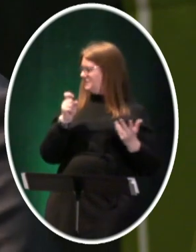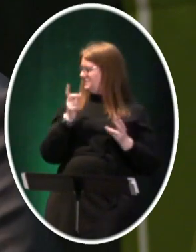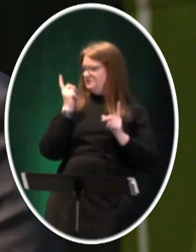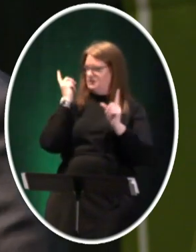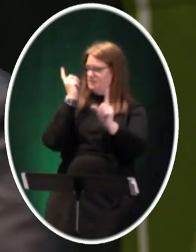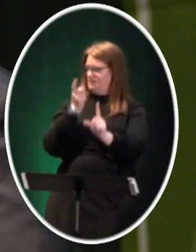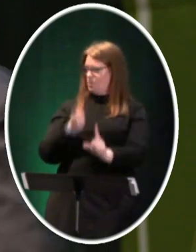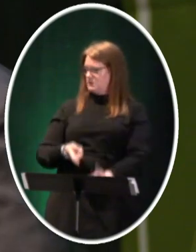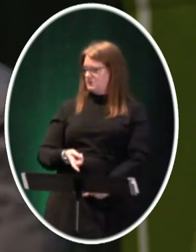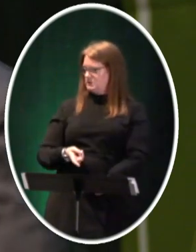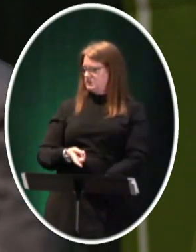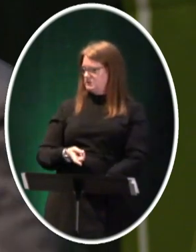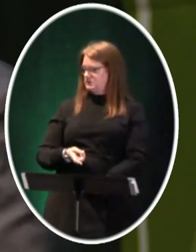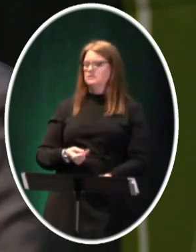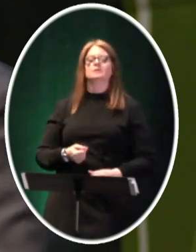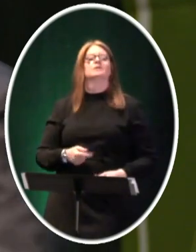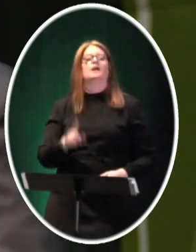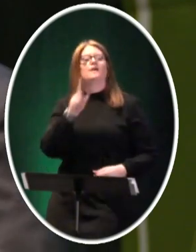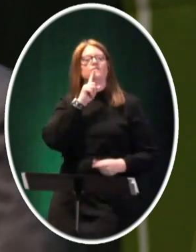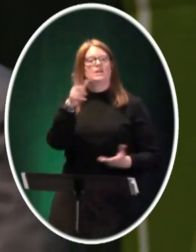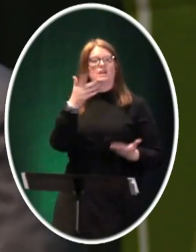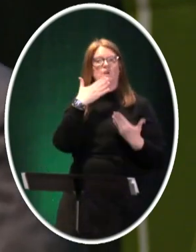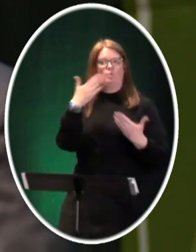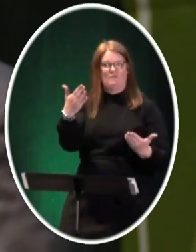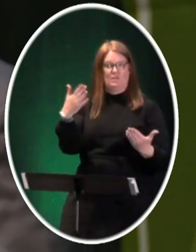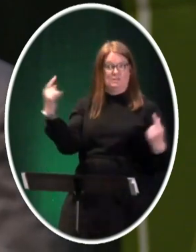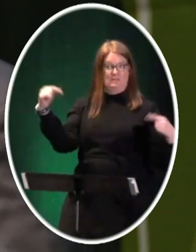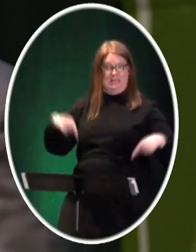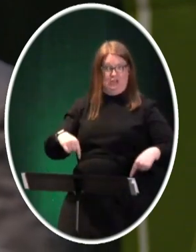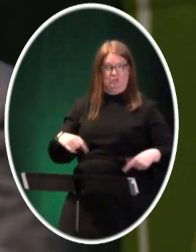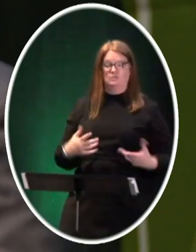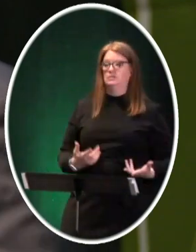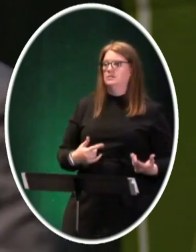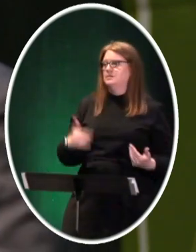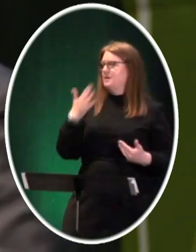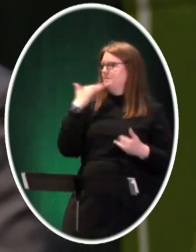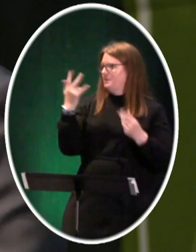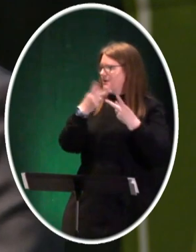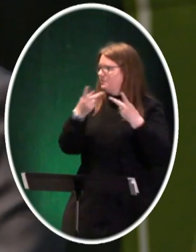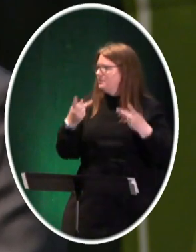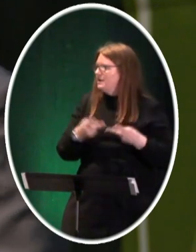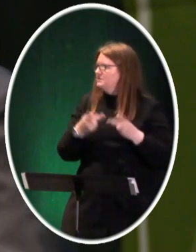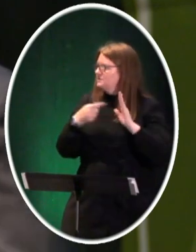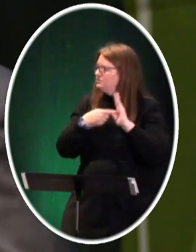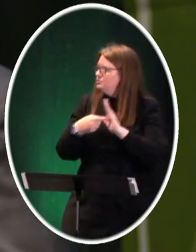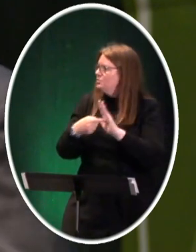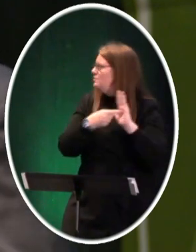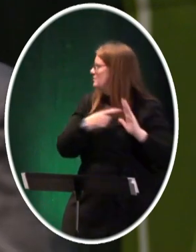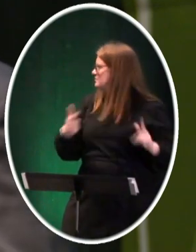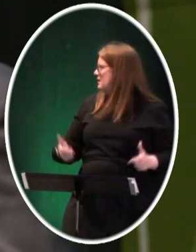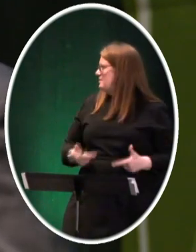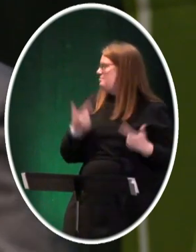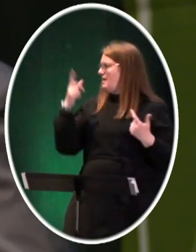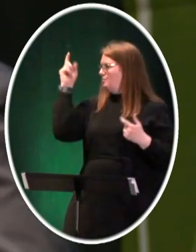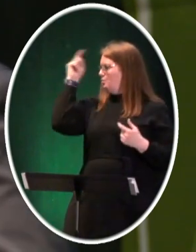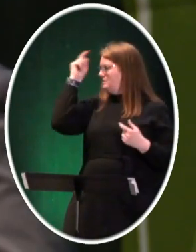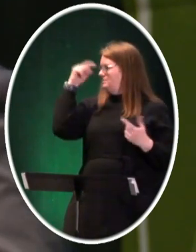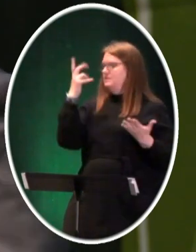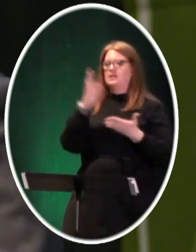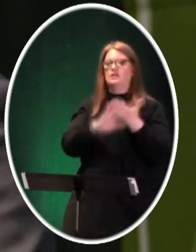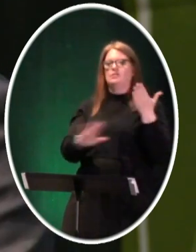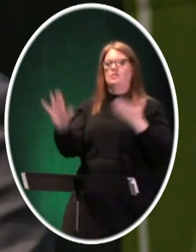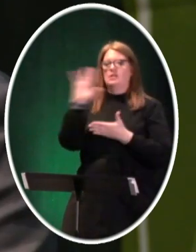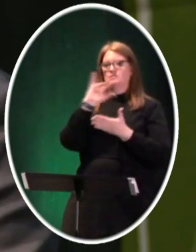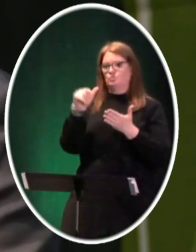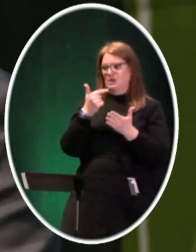main points. I'm very grateful for the opportunity to be here today. What better place to share some life wisdom than a college